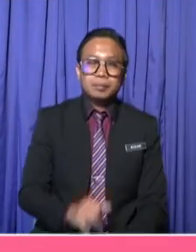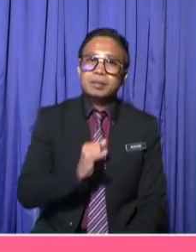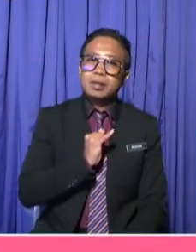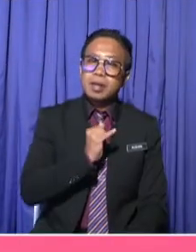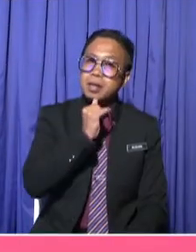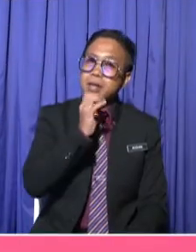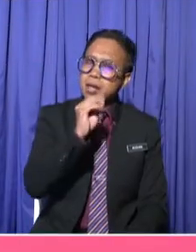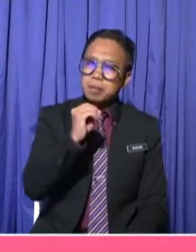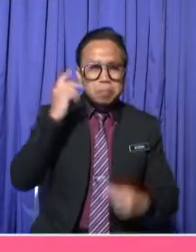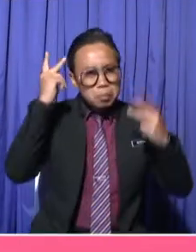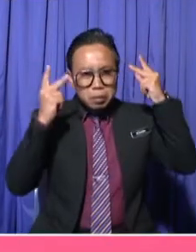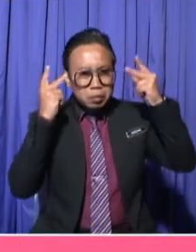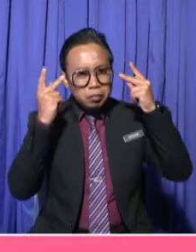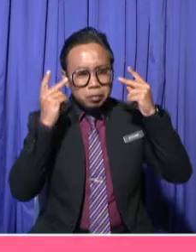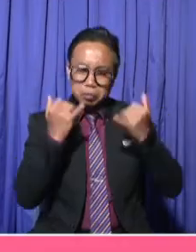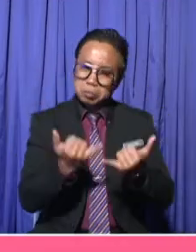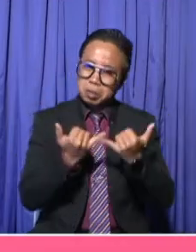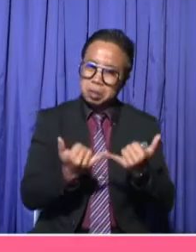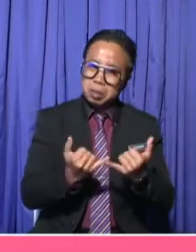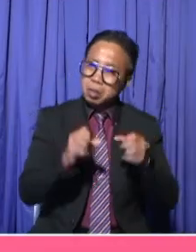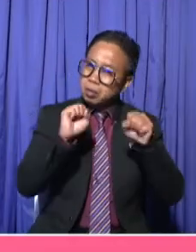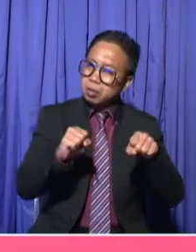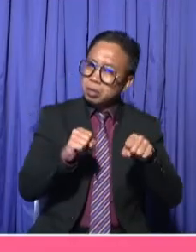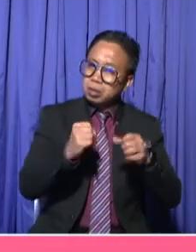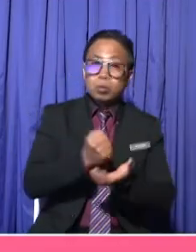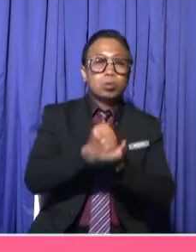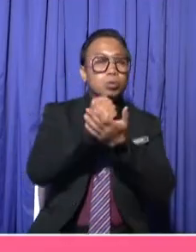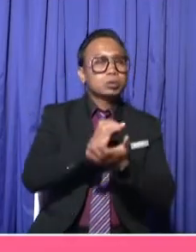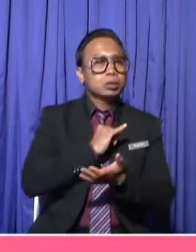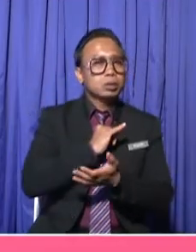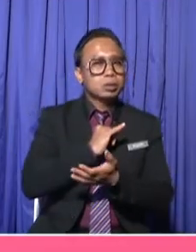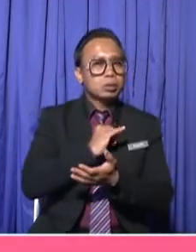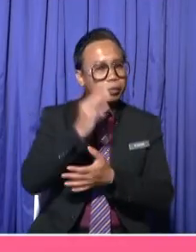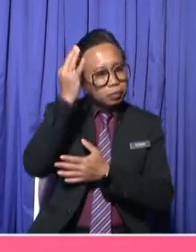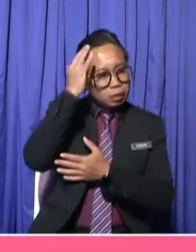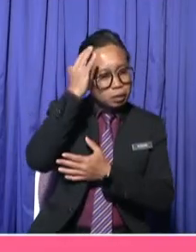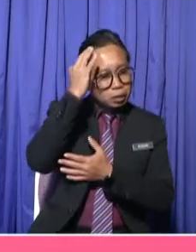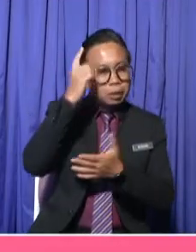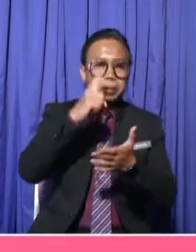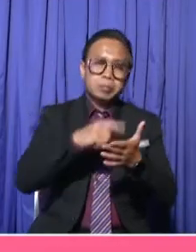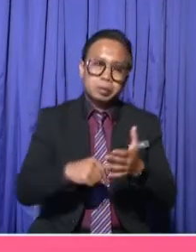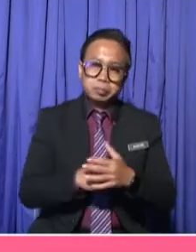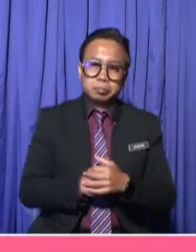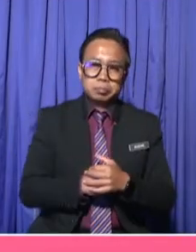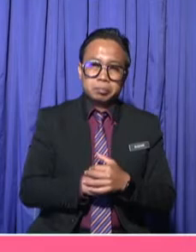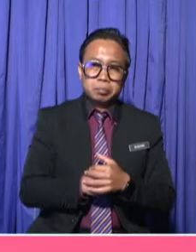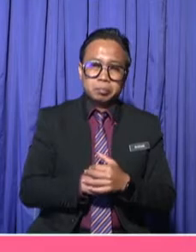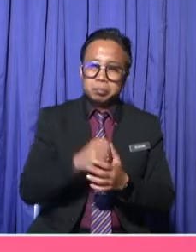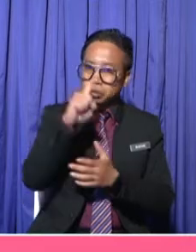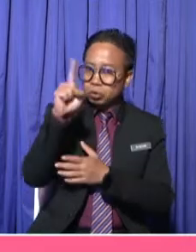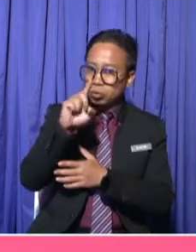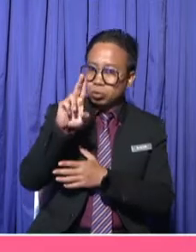I am confused right now. Can you help me to figure this out?